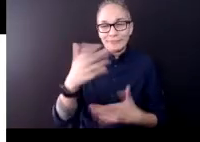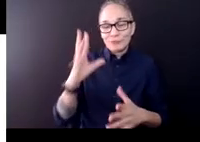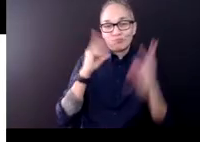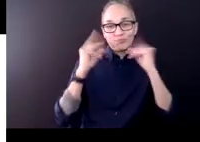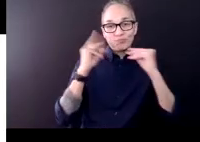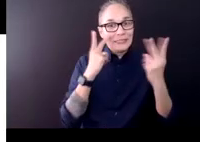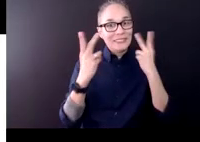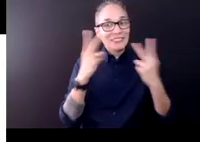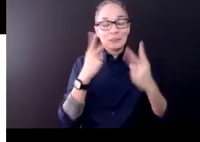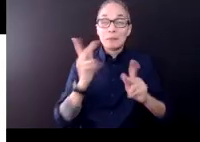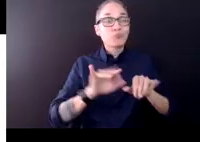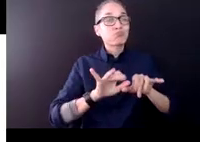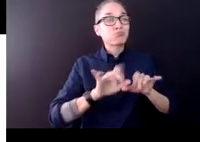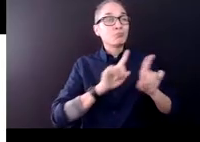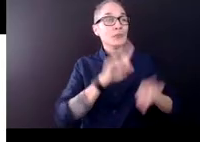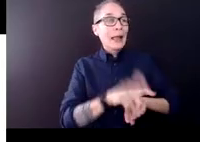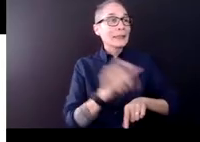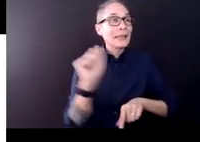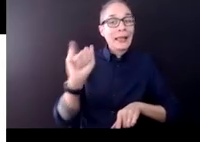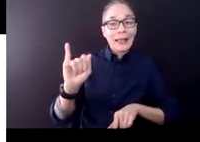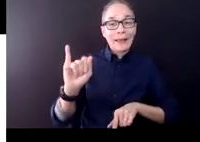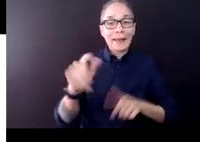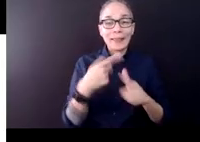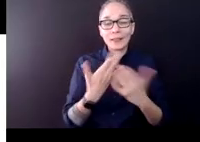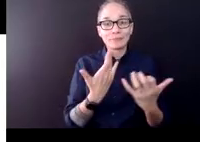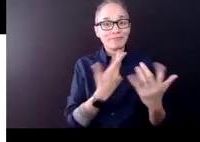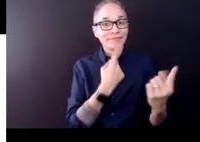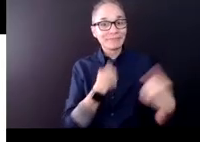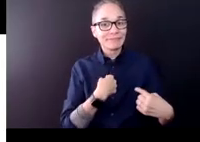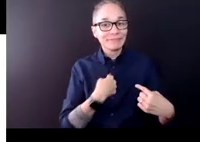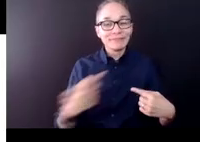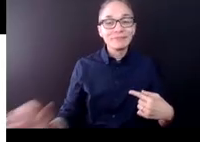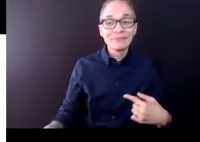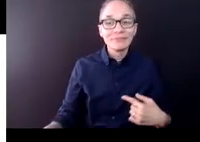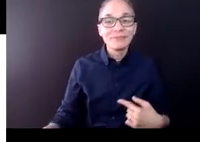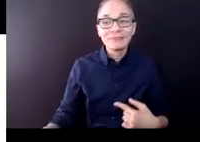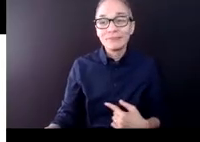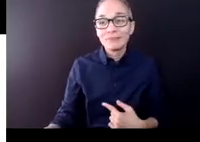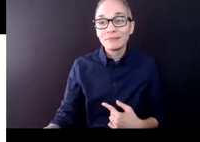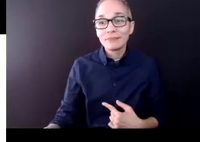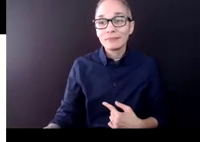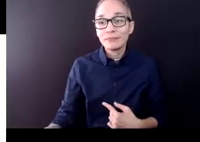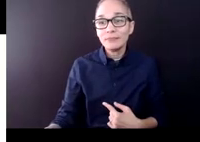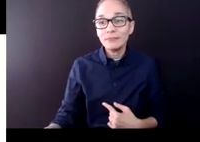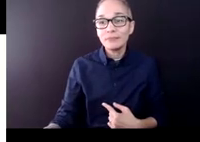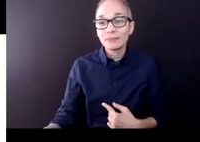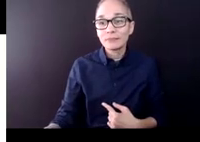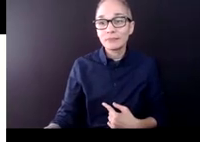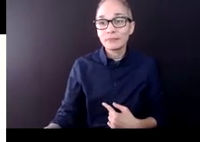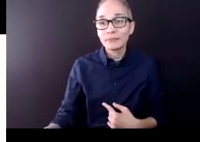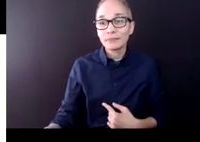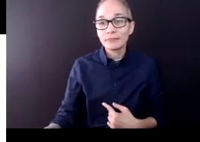we've all seen. Um, and so, yeah, just asking for immediate answers that skip the learning